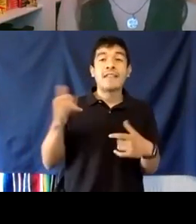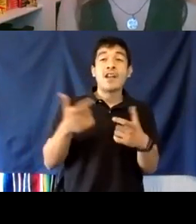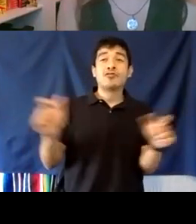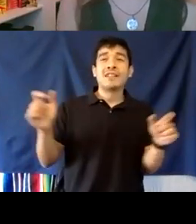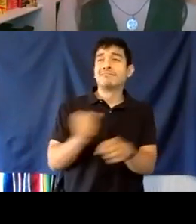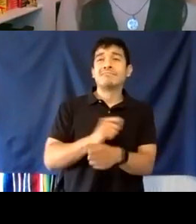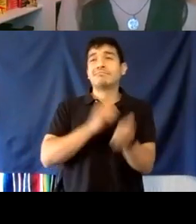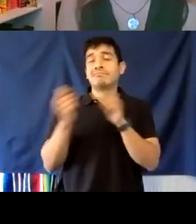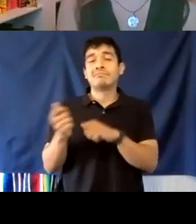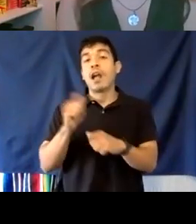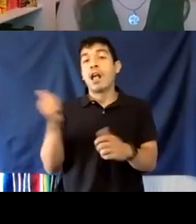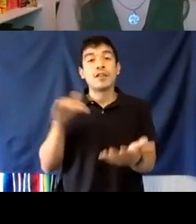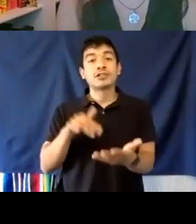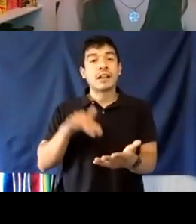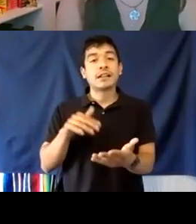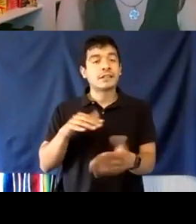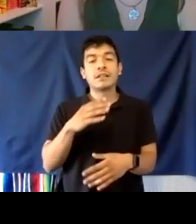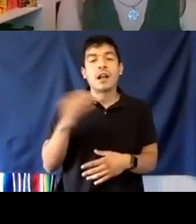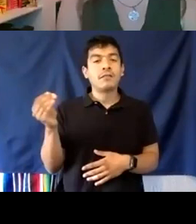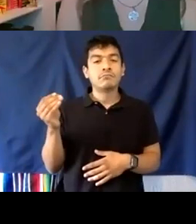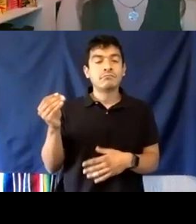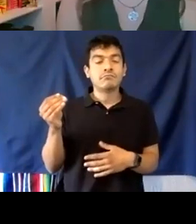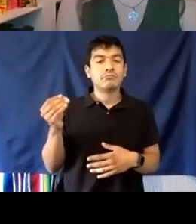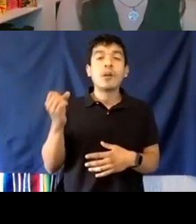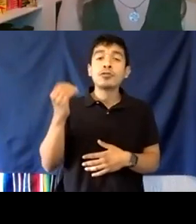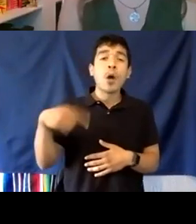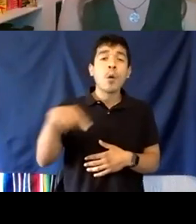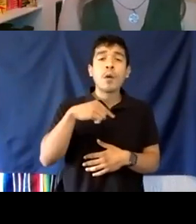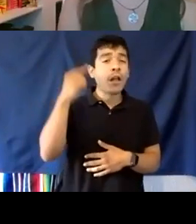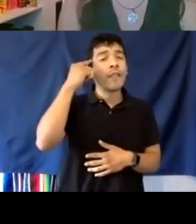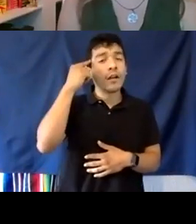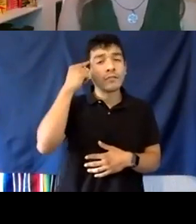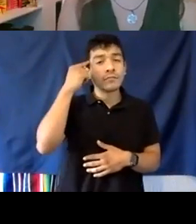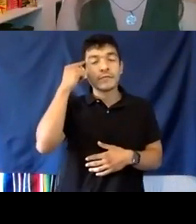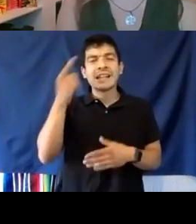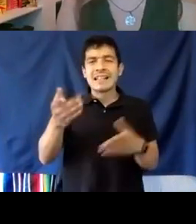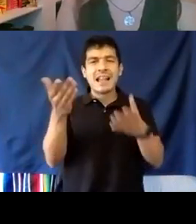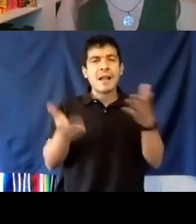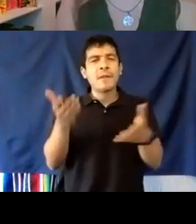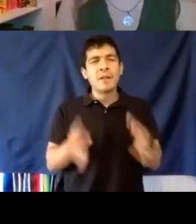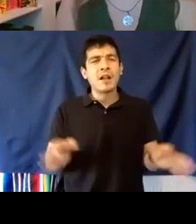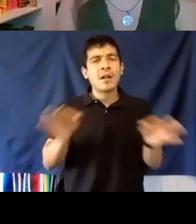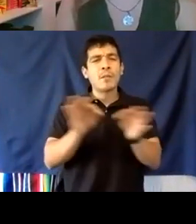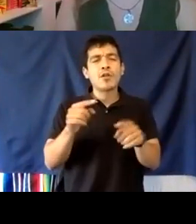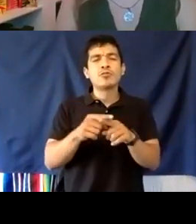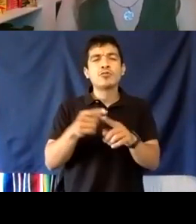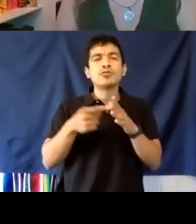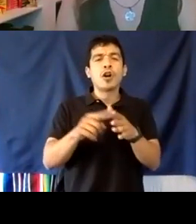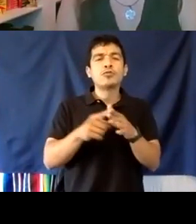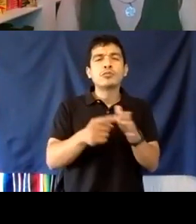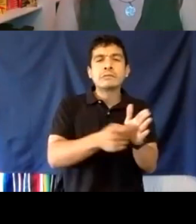disruption, other studies. And so we thought, you know, it might be important to start to track the